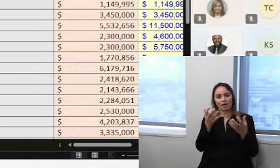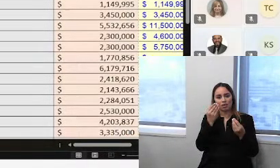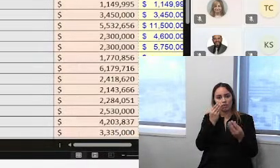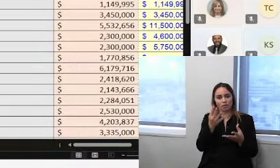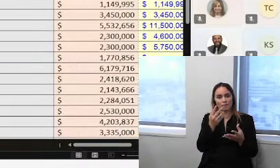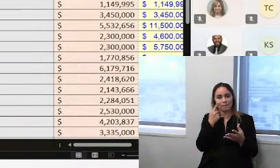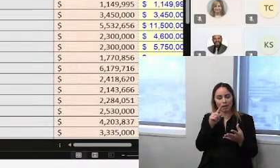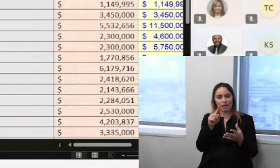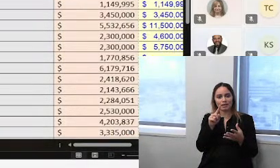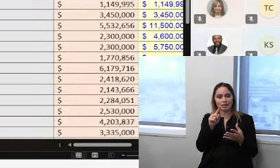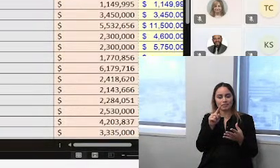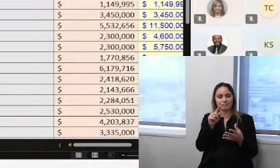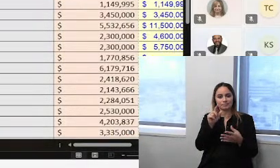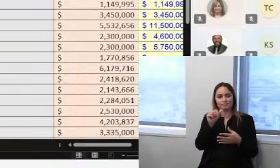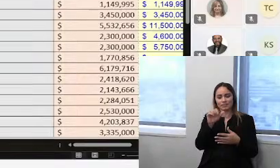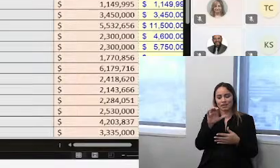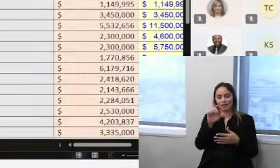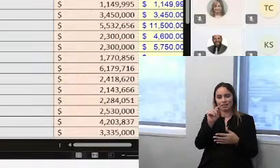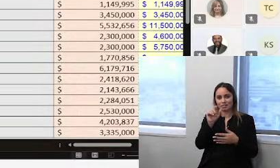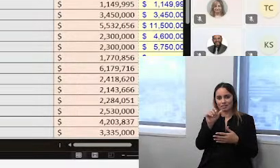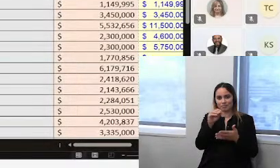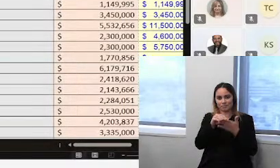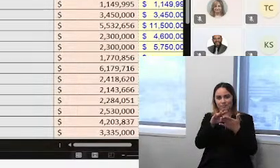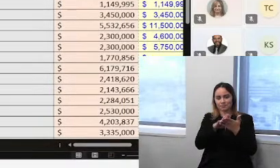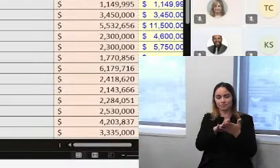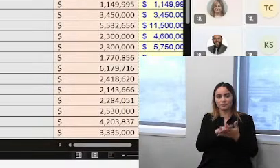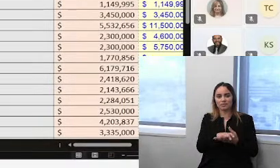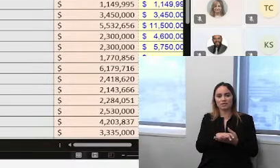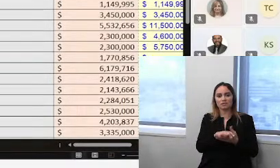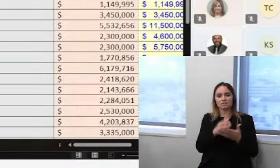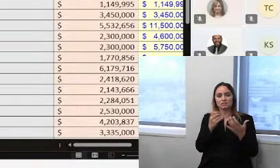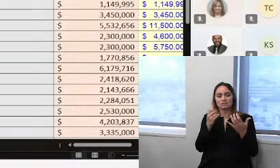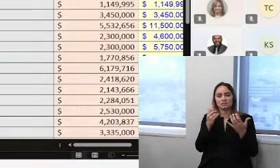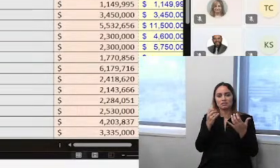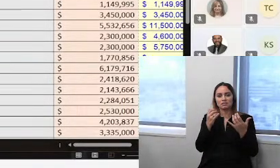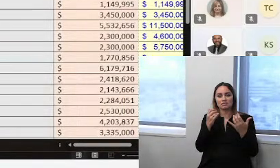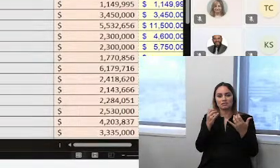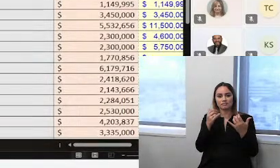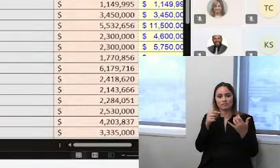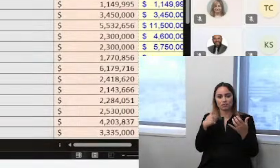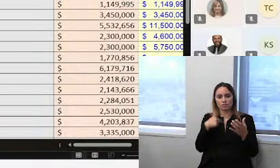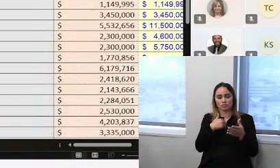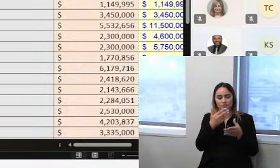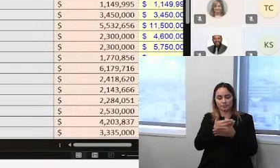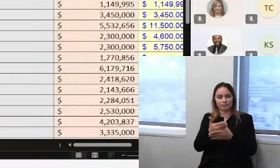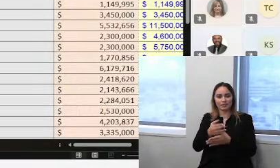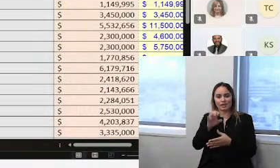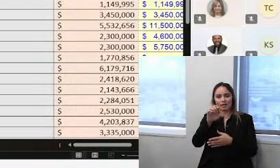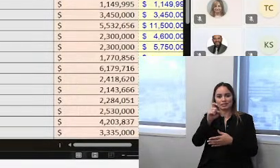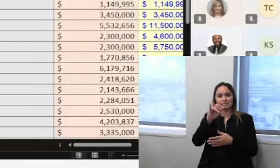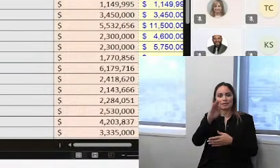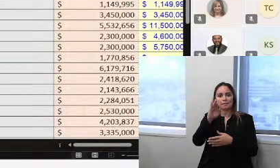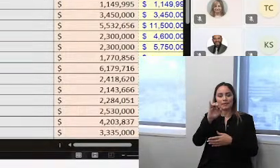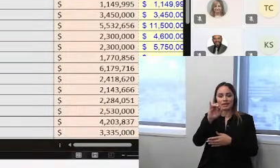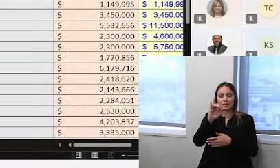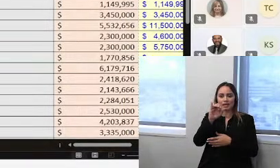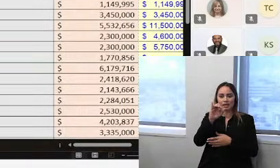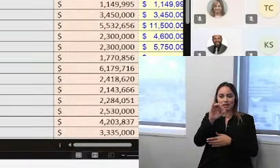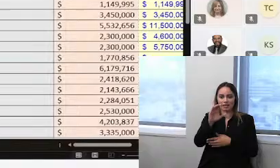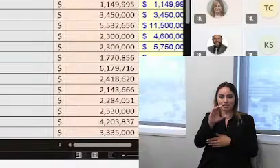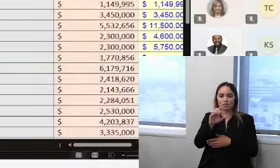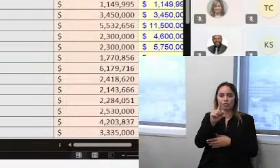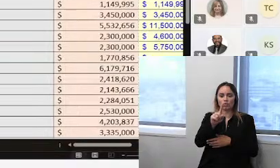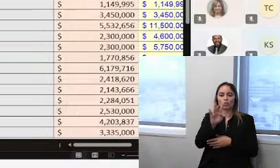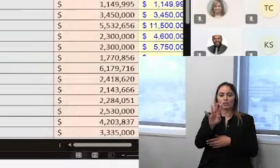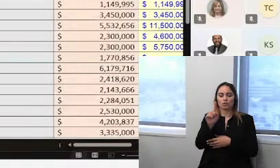and 142 for Luma discuss this topic of the technical evaluations and the budget projections. They're on the record. If I